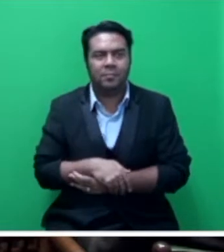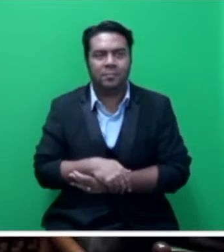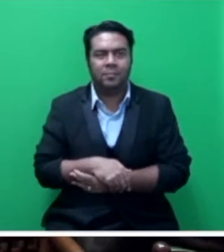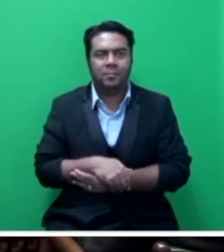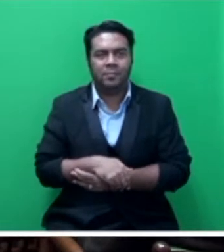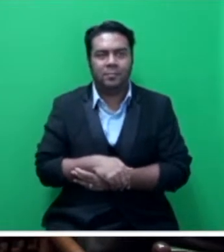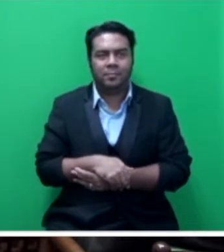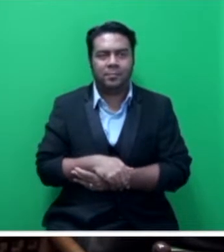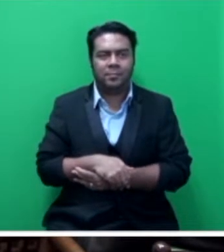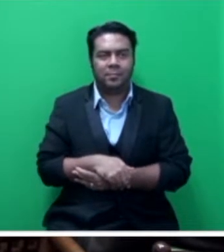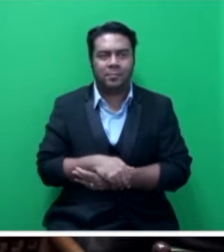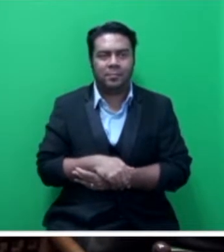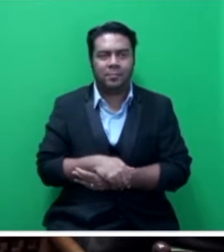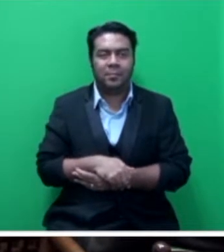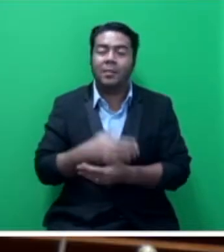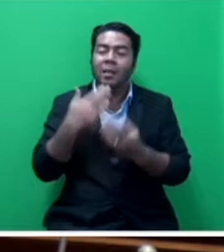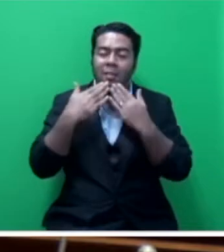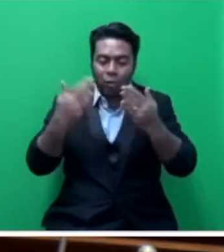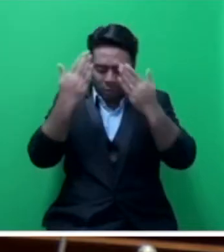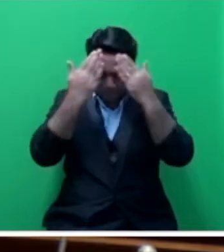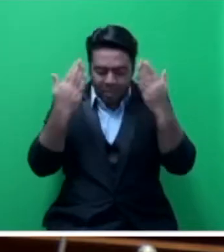Thank you, Honourable Speaker, sir.